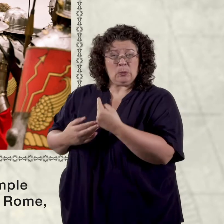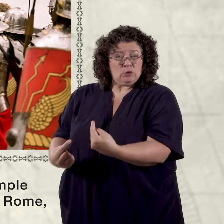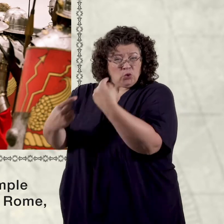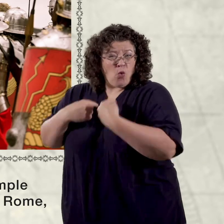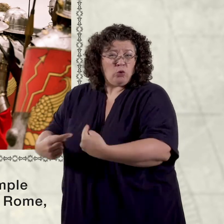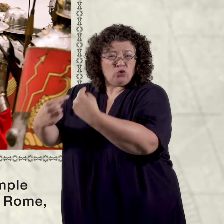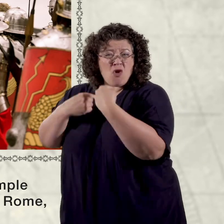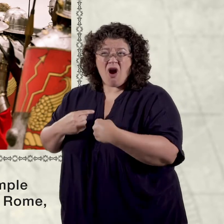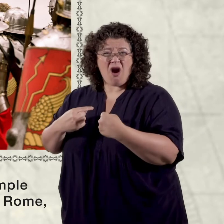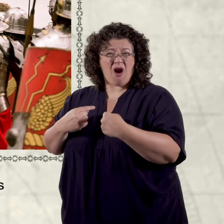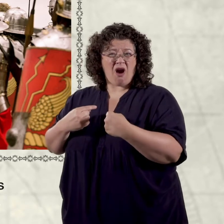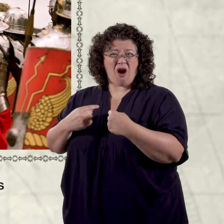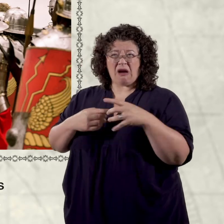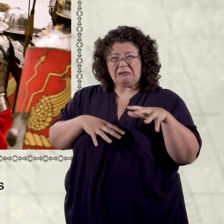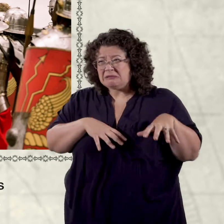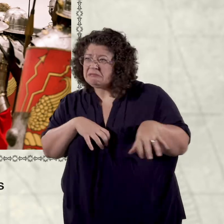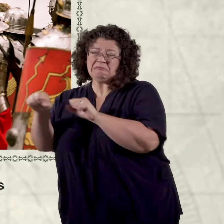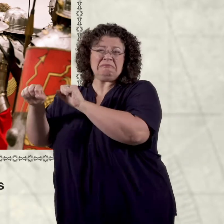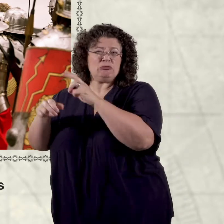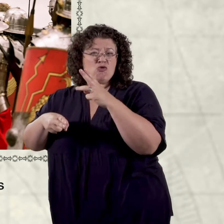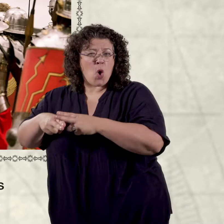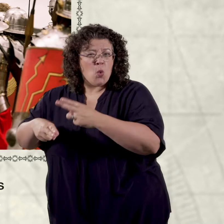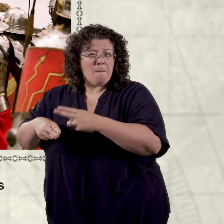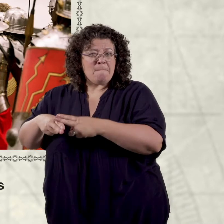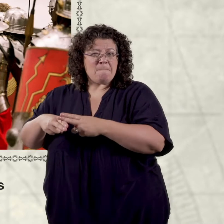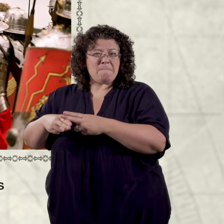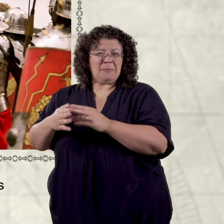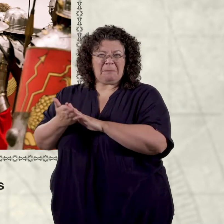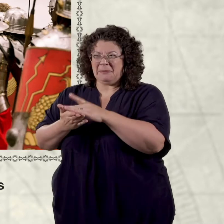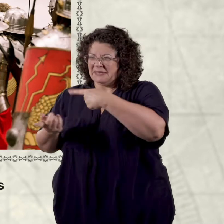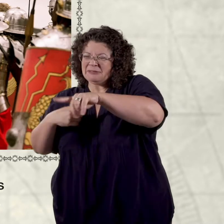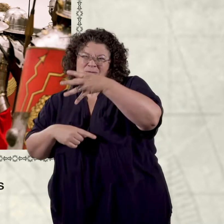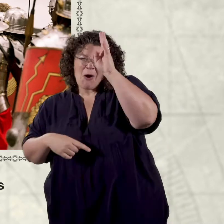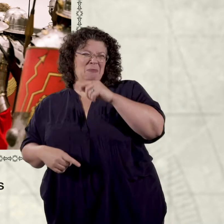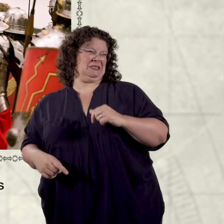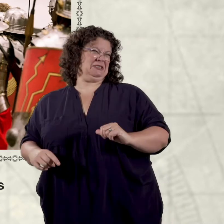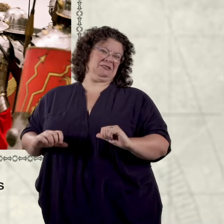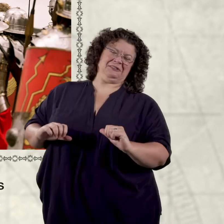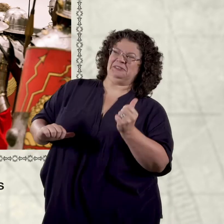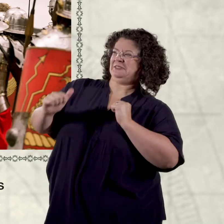Taking me to Rome. Who would have given the Romans a great amount of satisfaction?